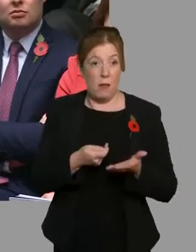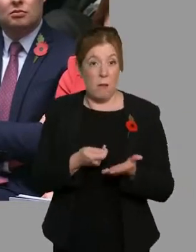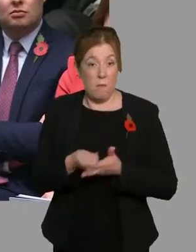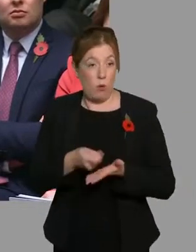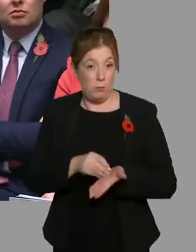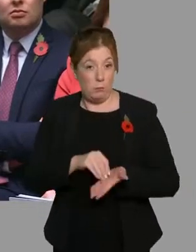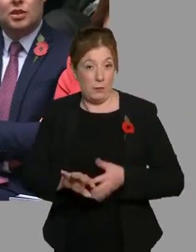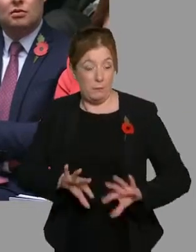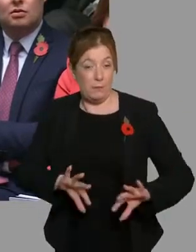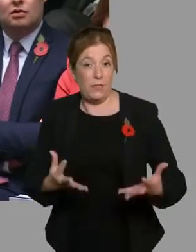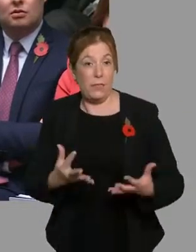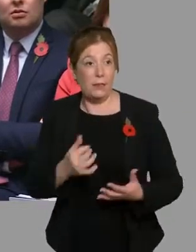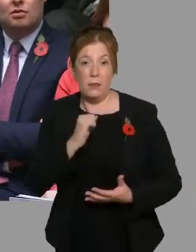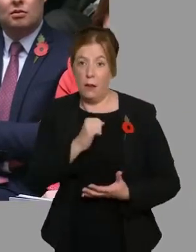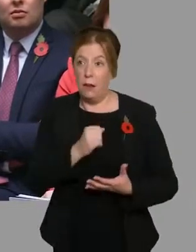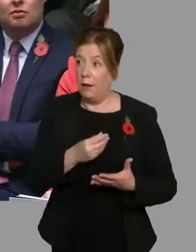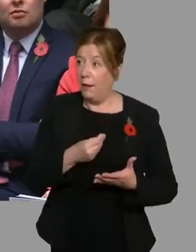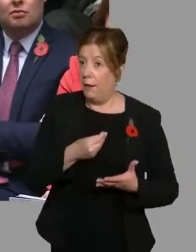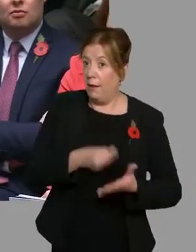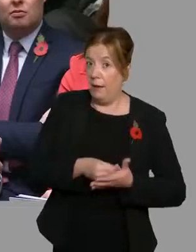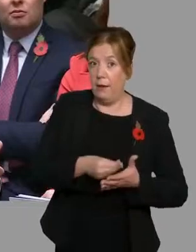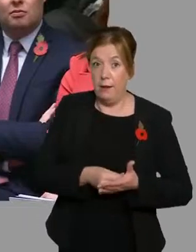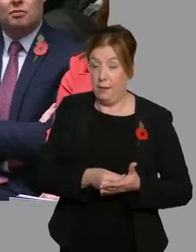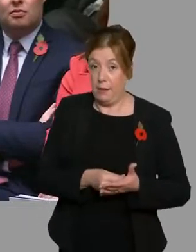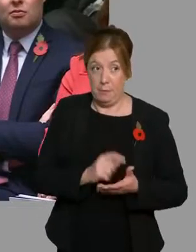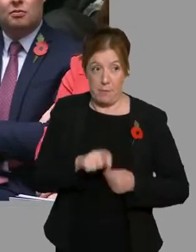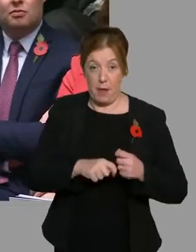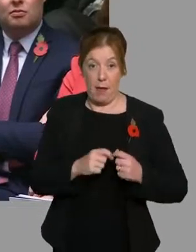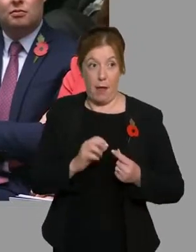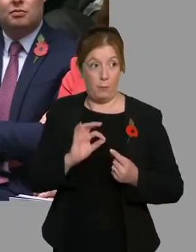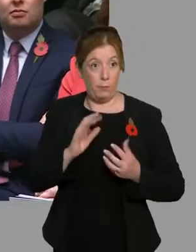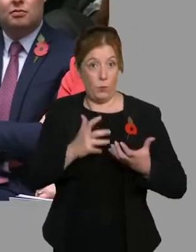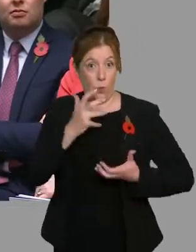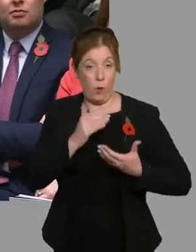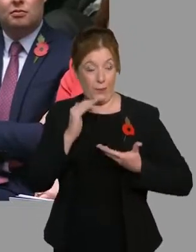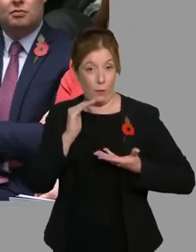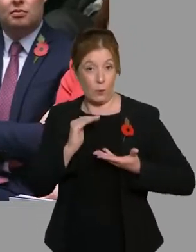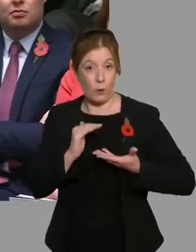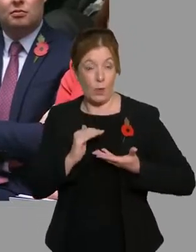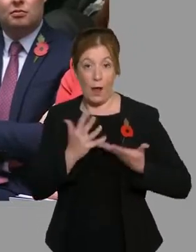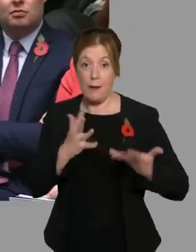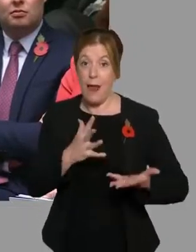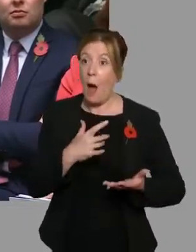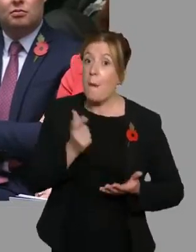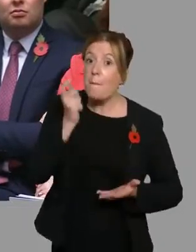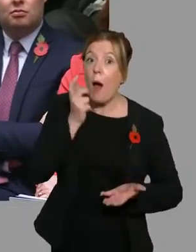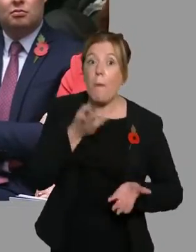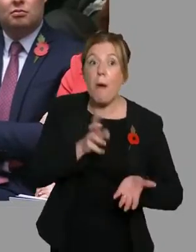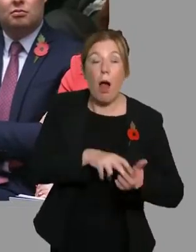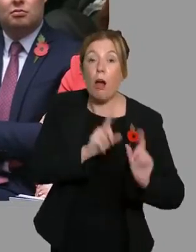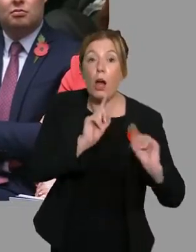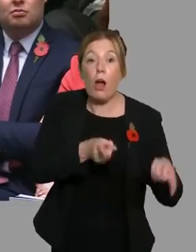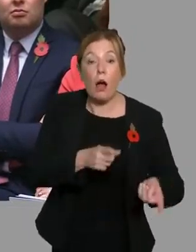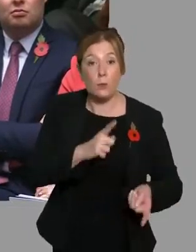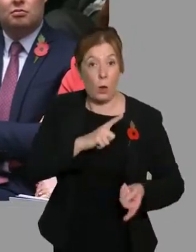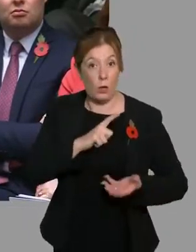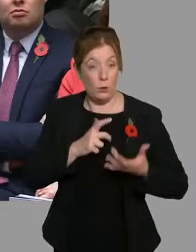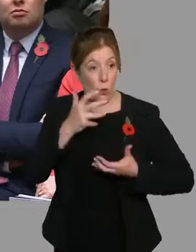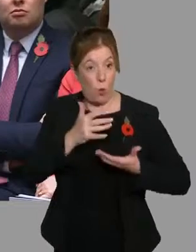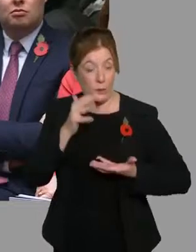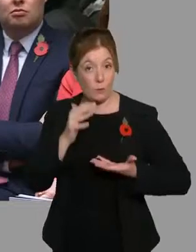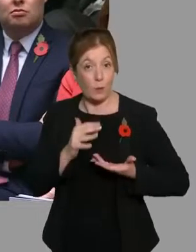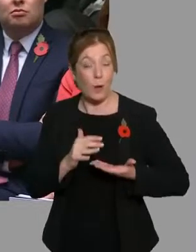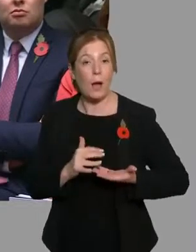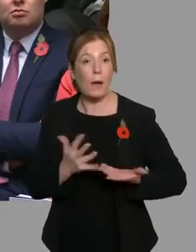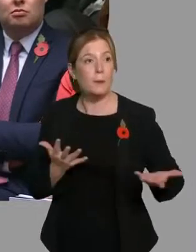phone contract. Surviving economic abuse and UK finance have made progress tackling this issue, but more has to be done. Will the Prime